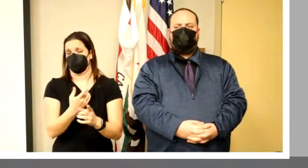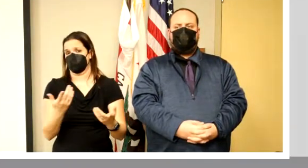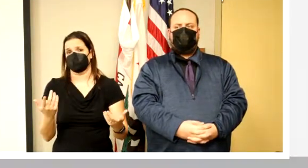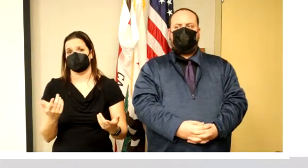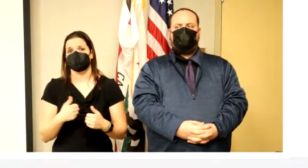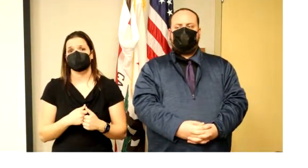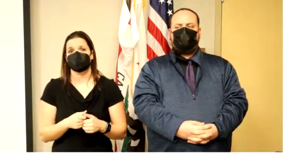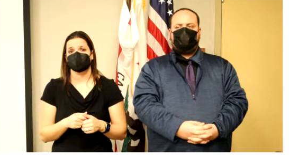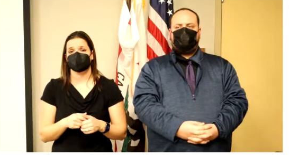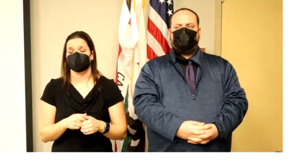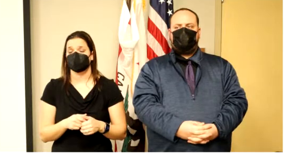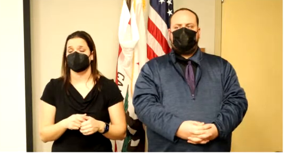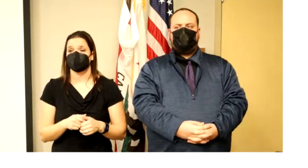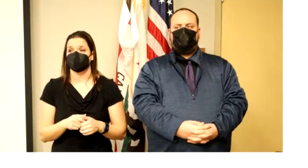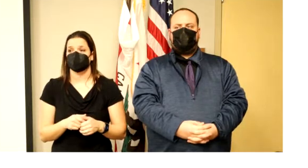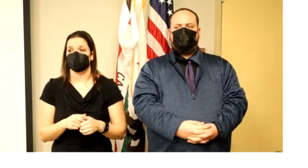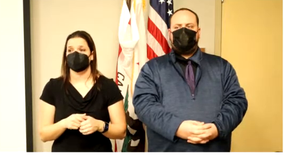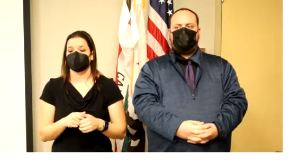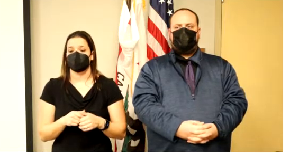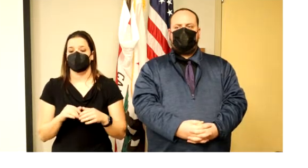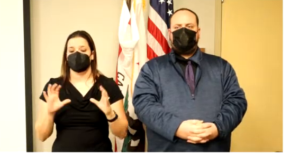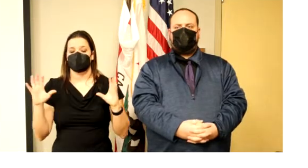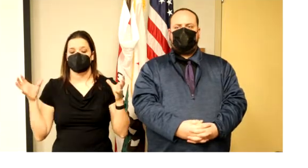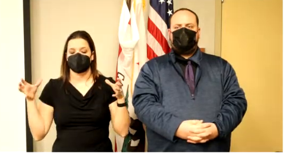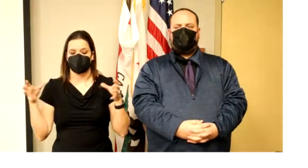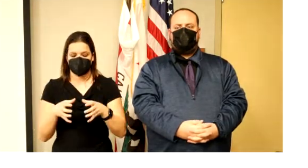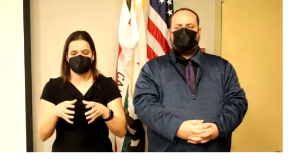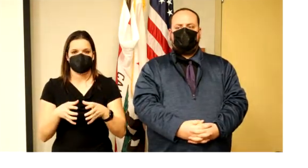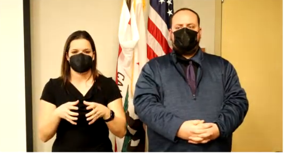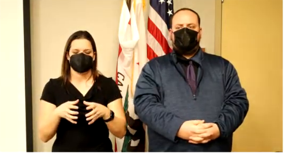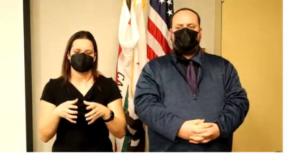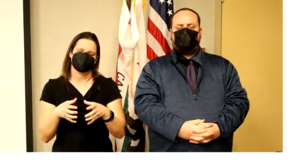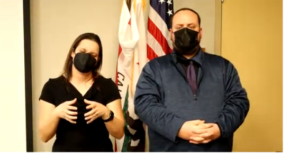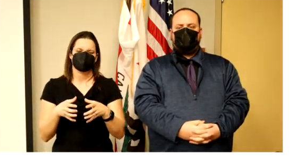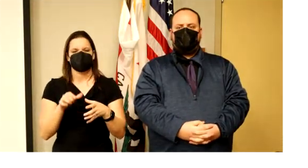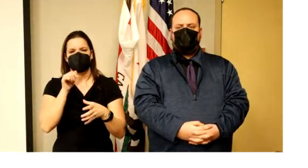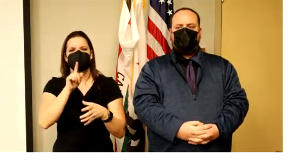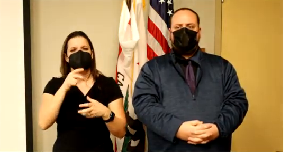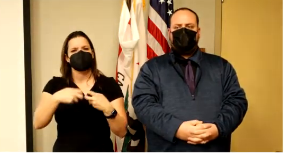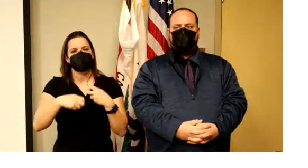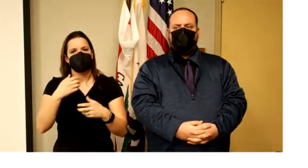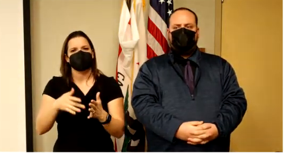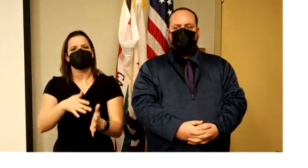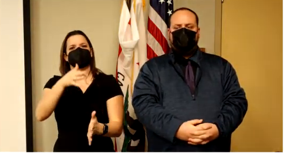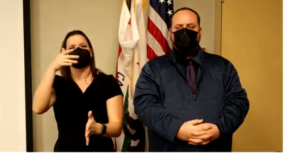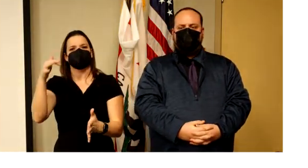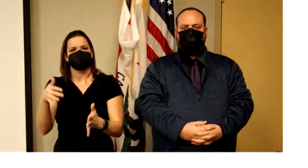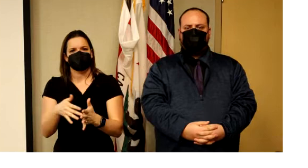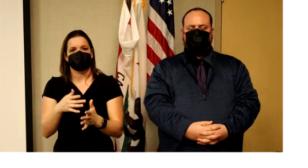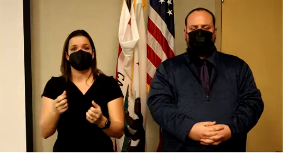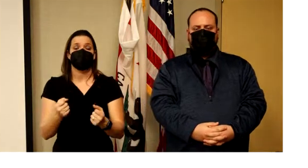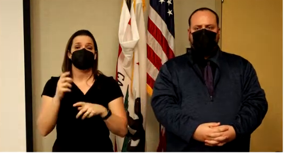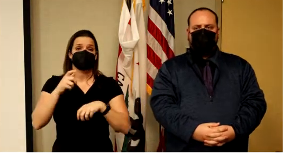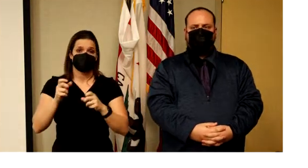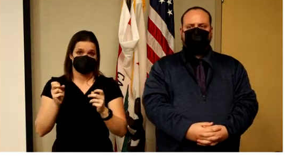time. So compactness is rarely an issue. Oftentimes there are a lot of very